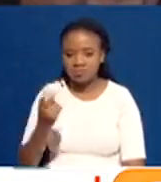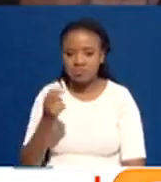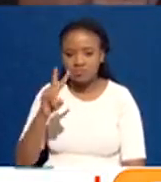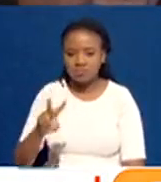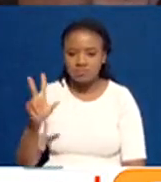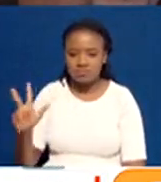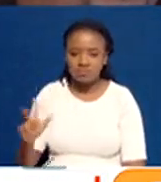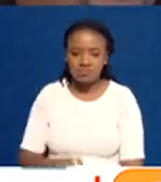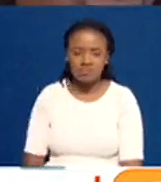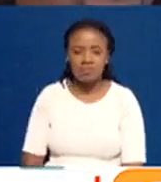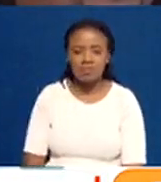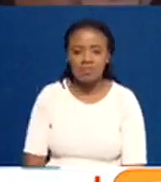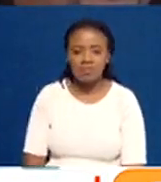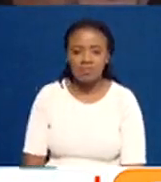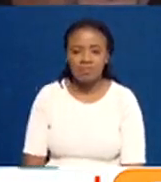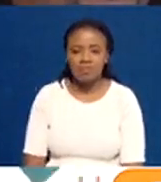January